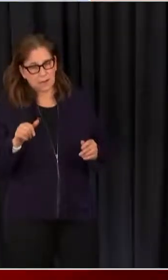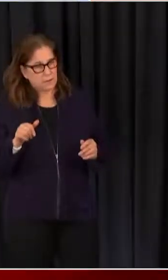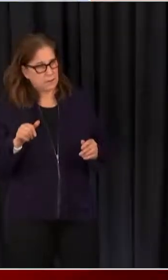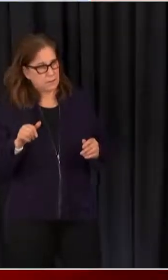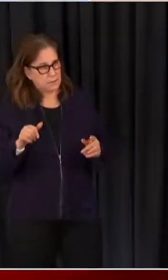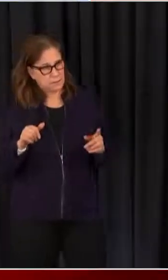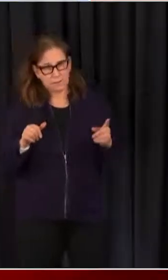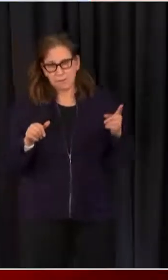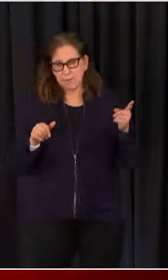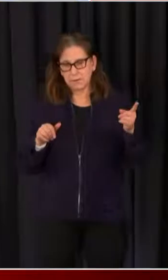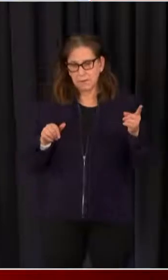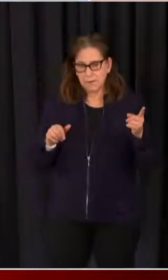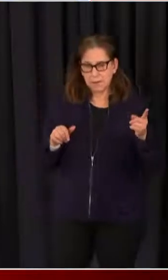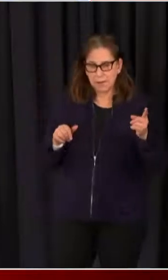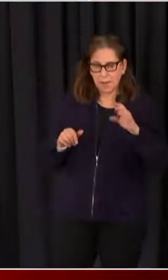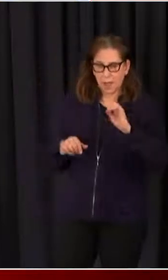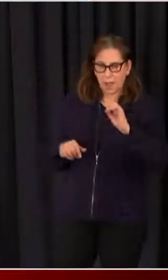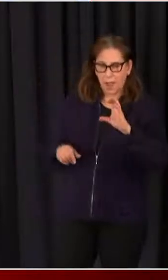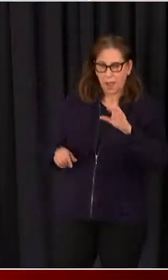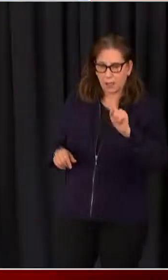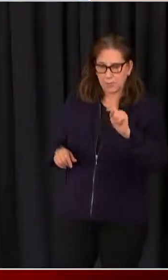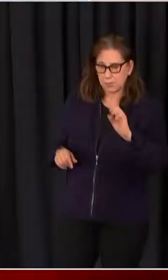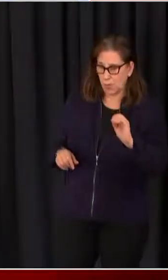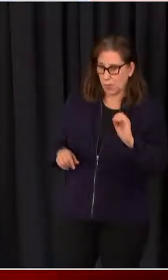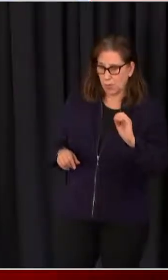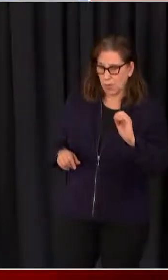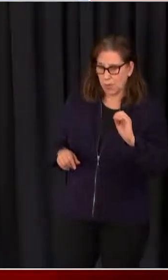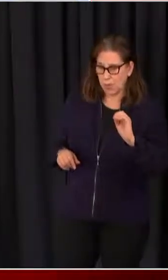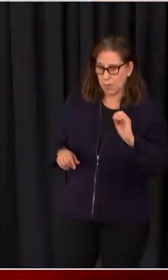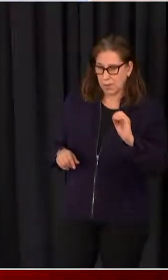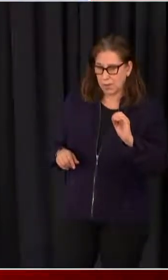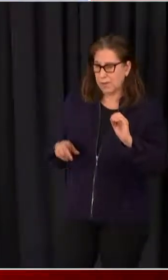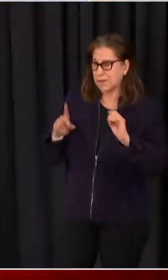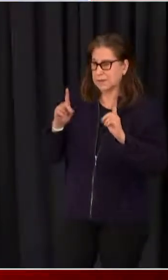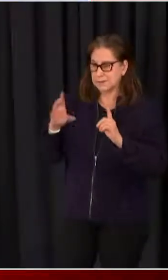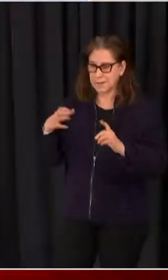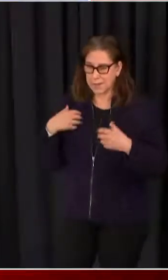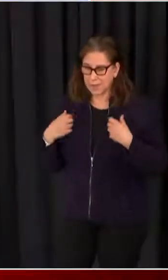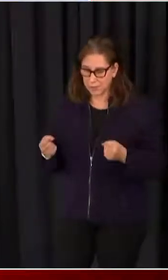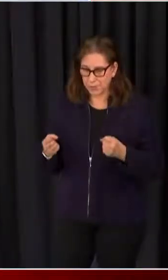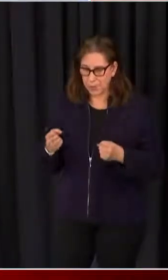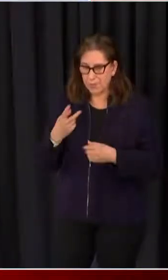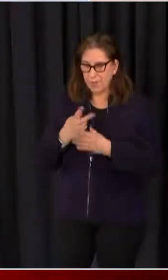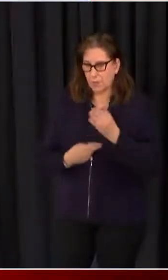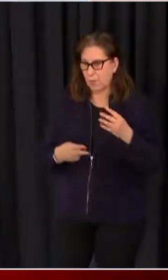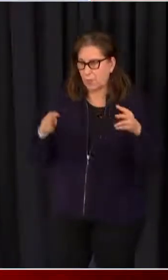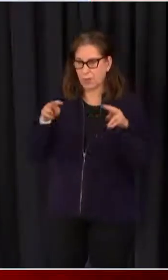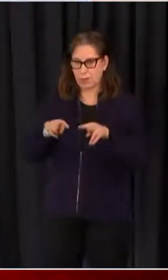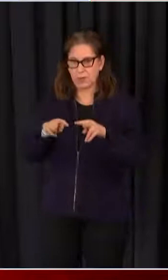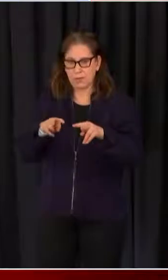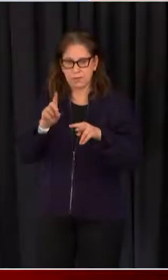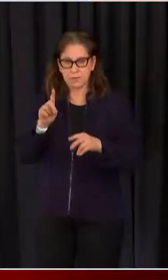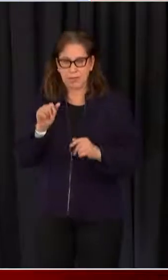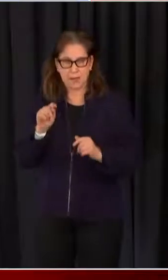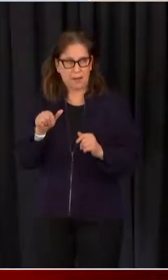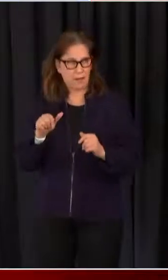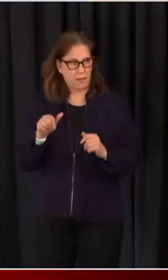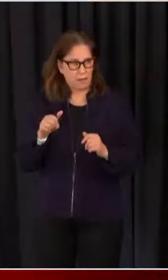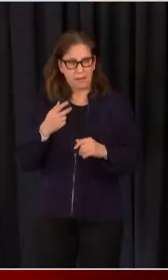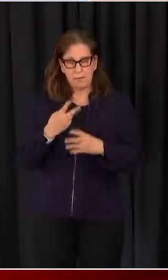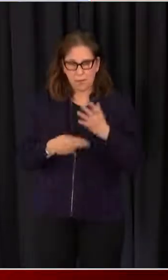OCTO, at DC Health, at a number of agencies to be able to see who's in the system, who's registered, et cetera. Again,